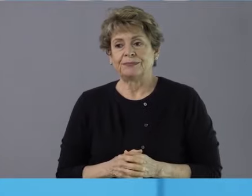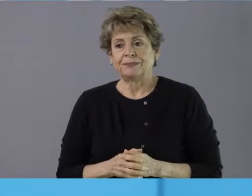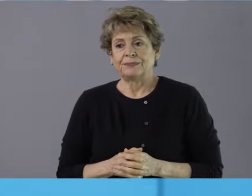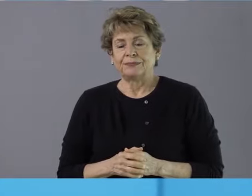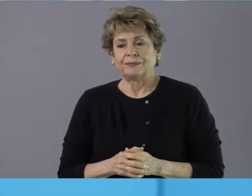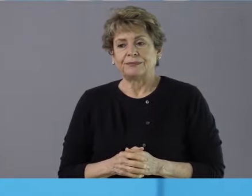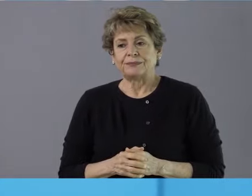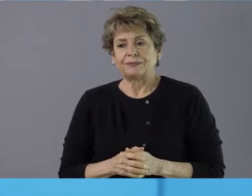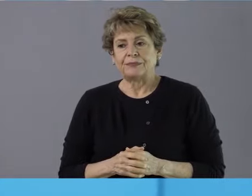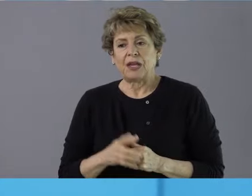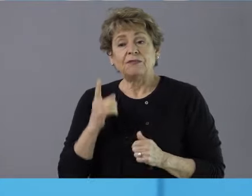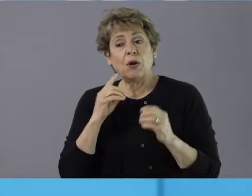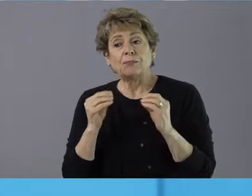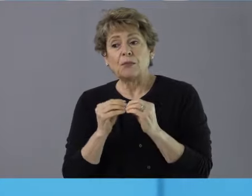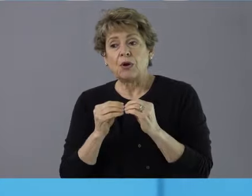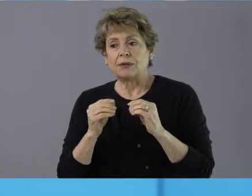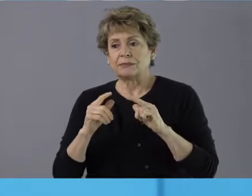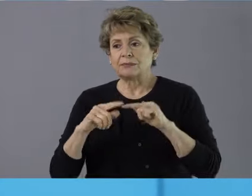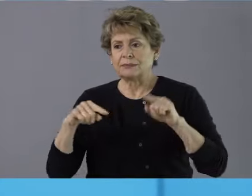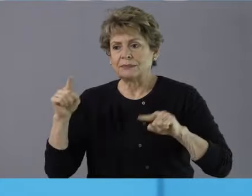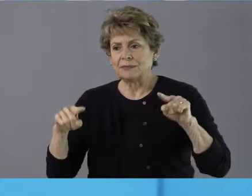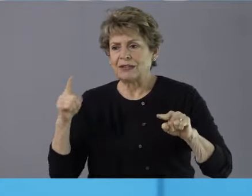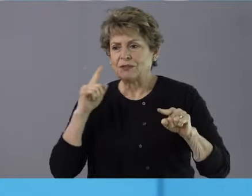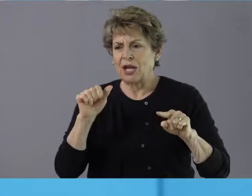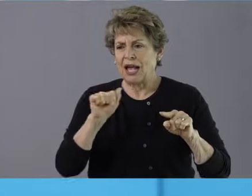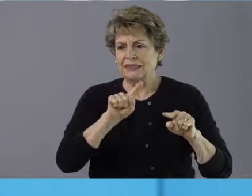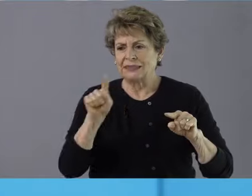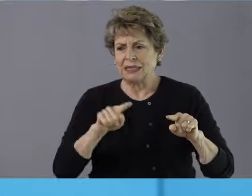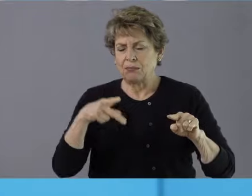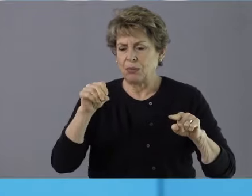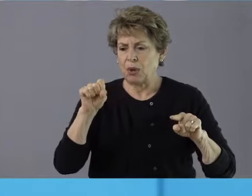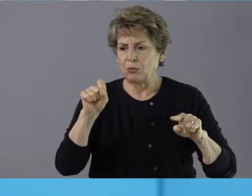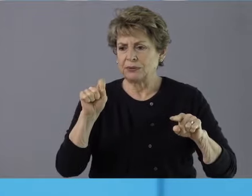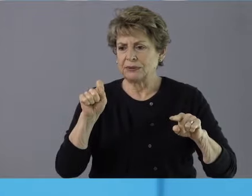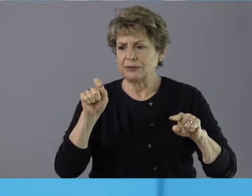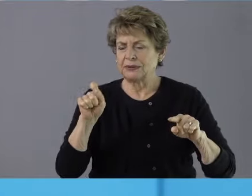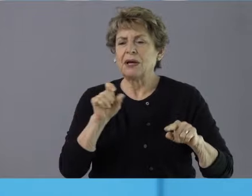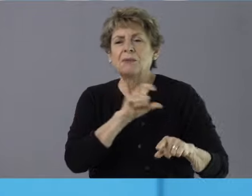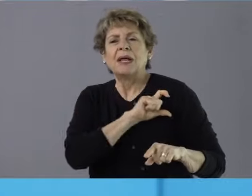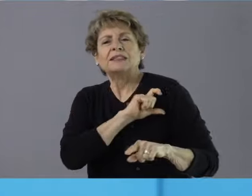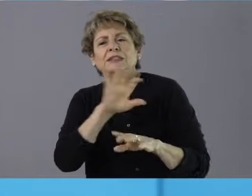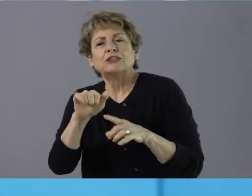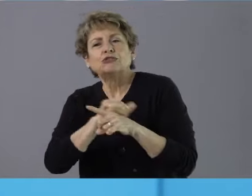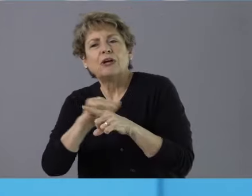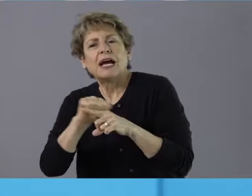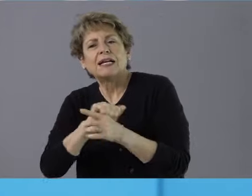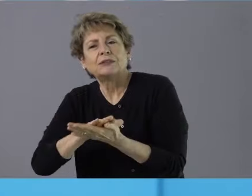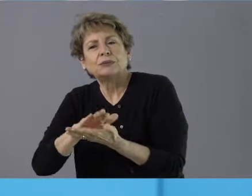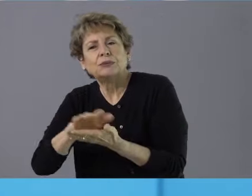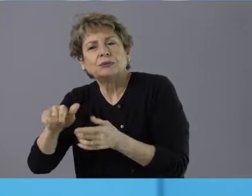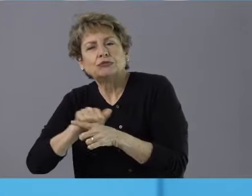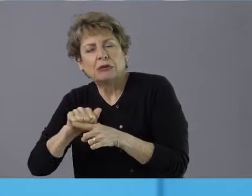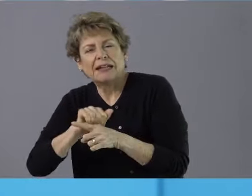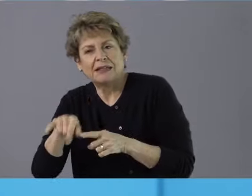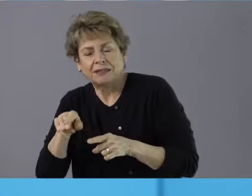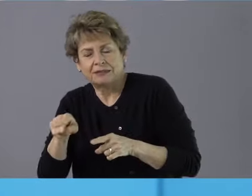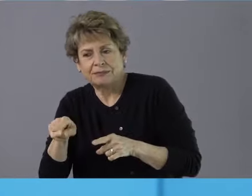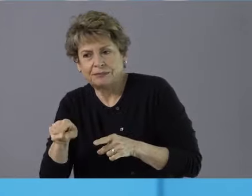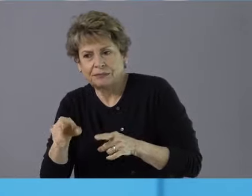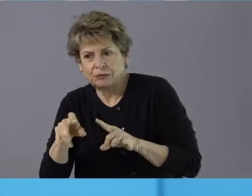diversification of AZ Post. We're working on that as we speak. And then there's additional things that we're going to do from